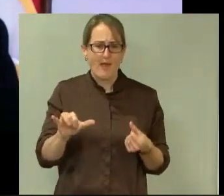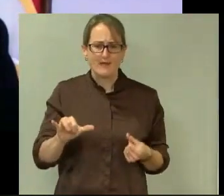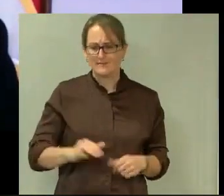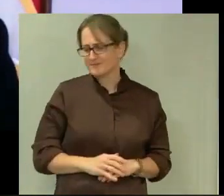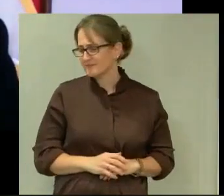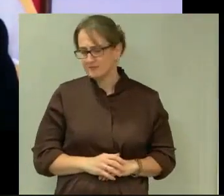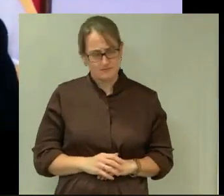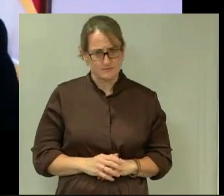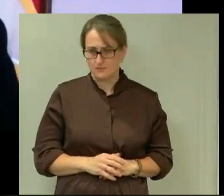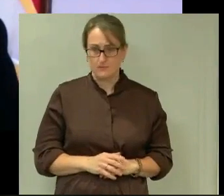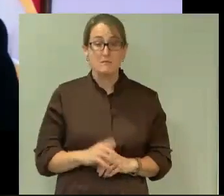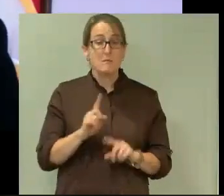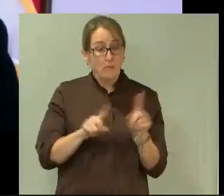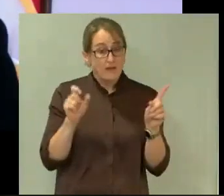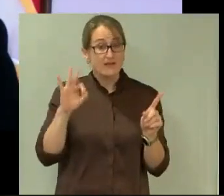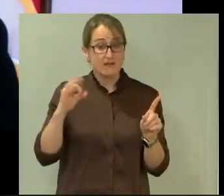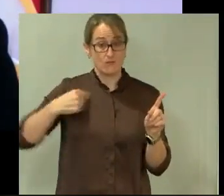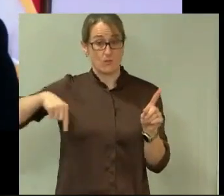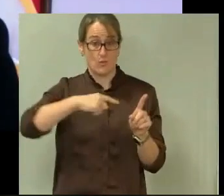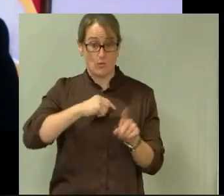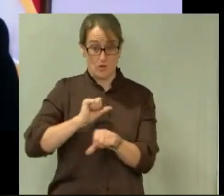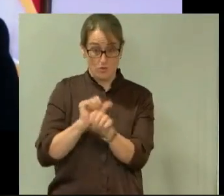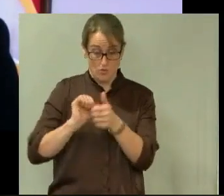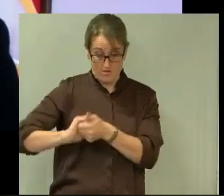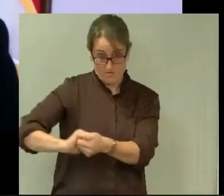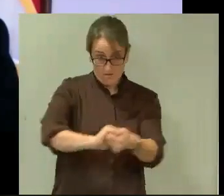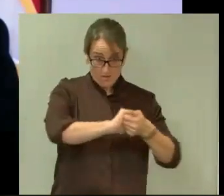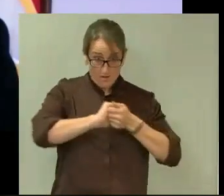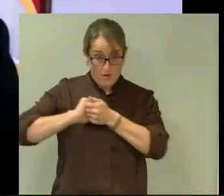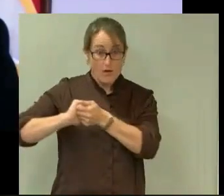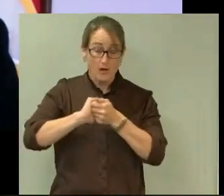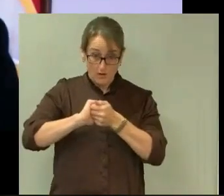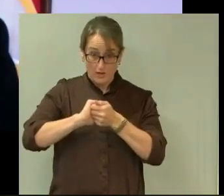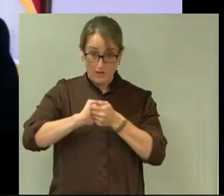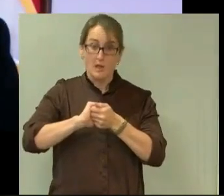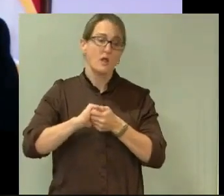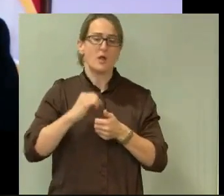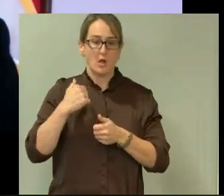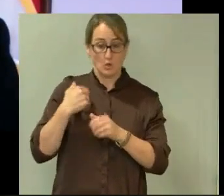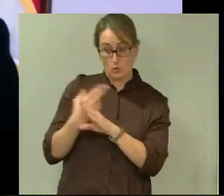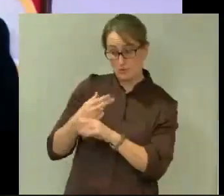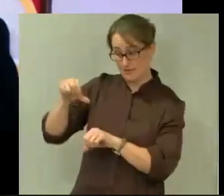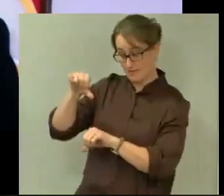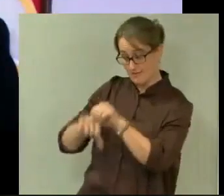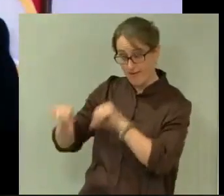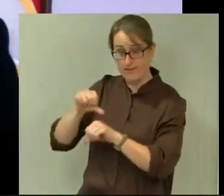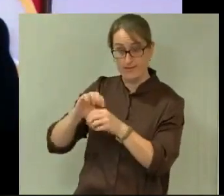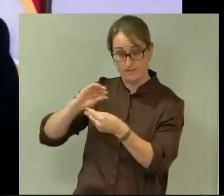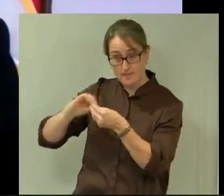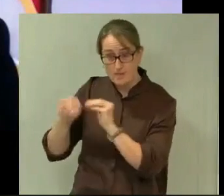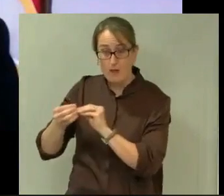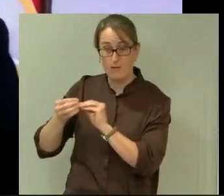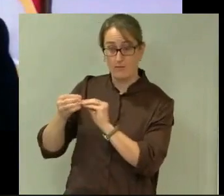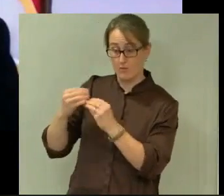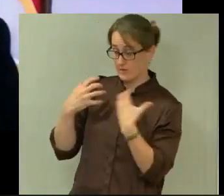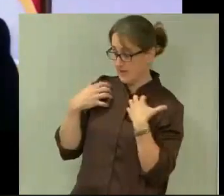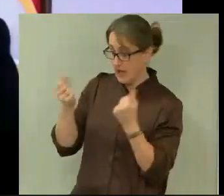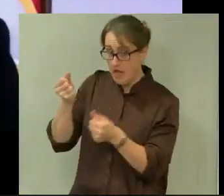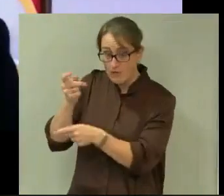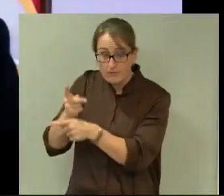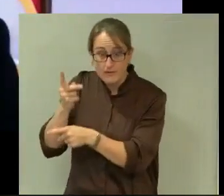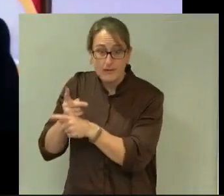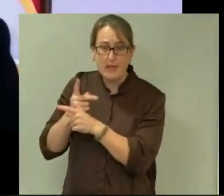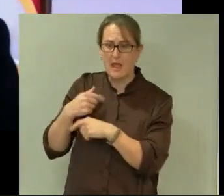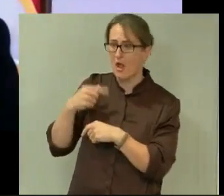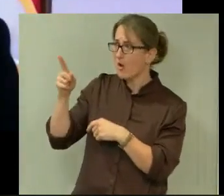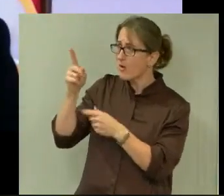our collective efforts, we will provide the best thinking informed by science and healthcare professionals and others to really provide